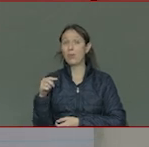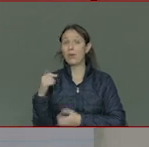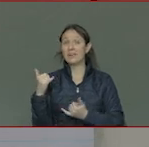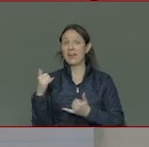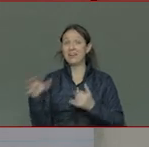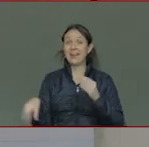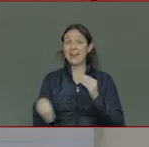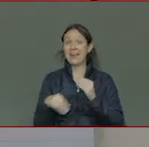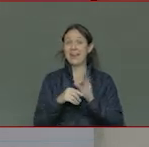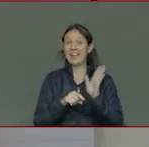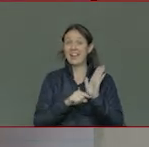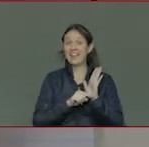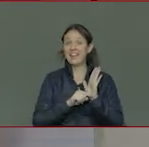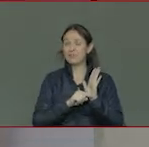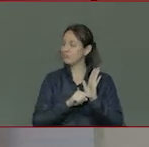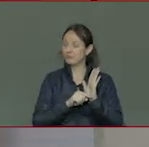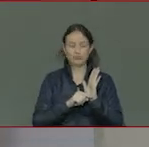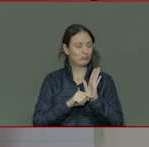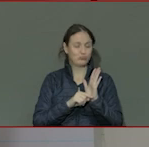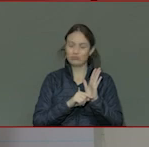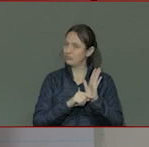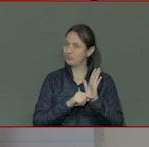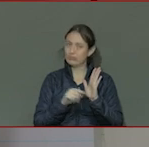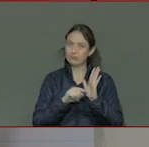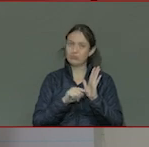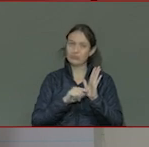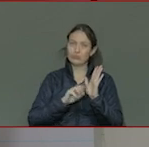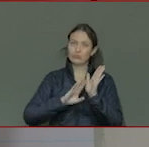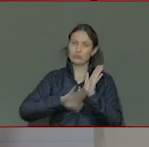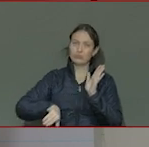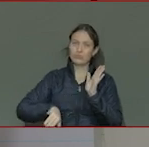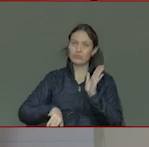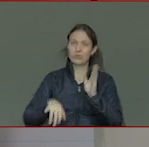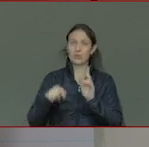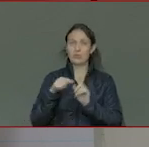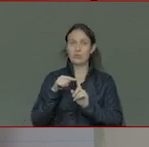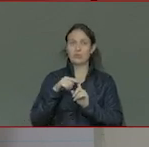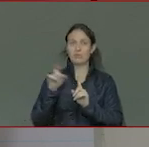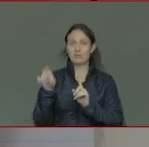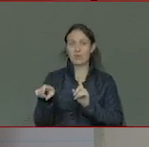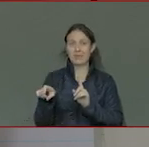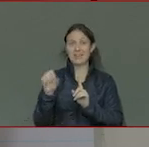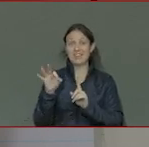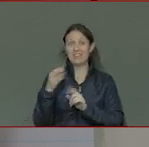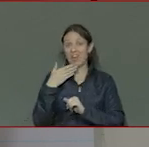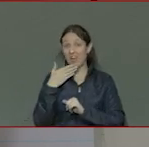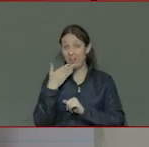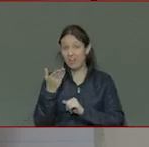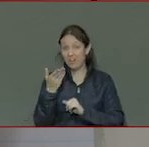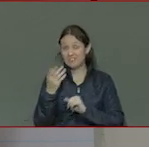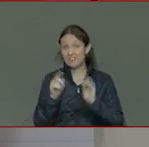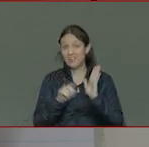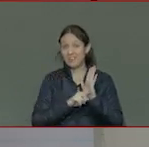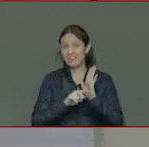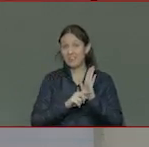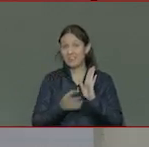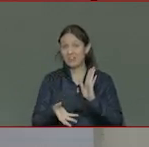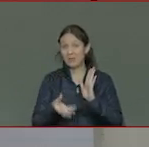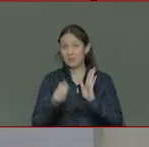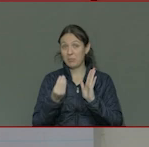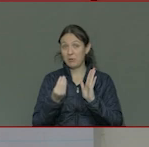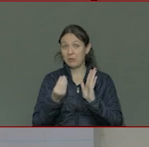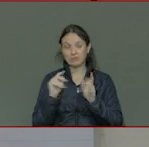in a negative there. It must be a positive value. So if you get a negative value, because